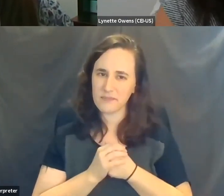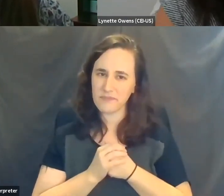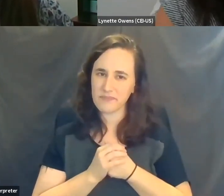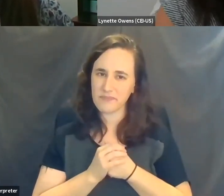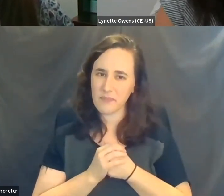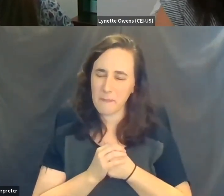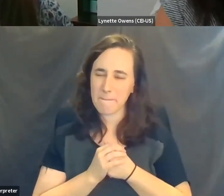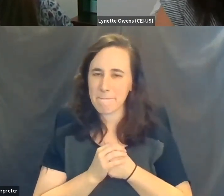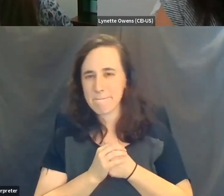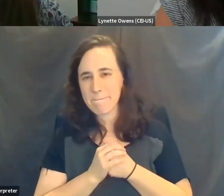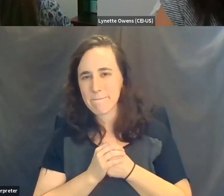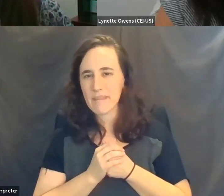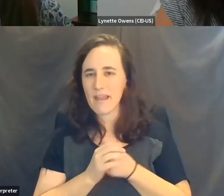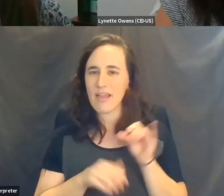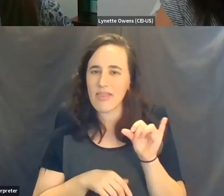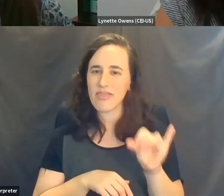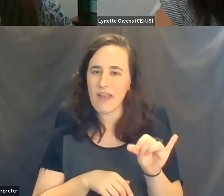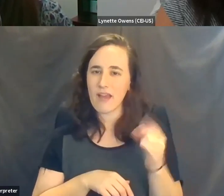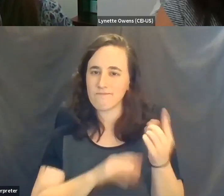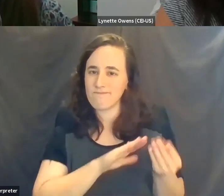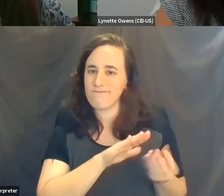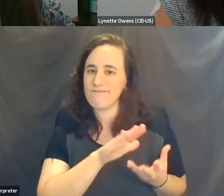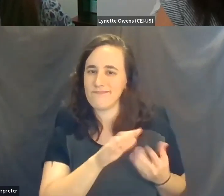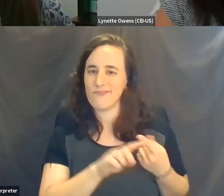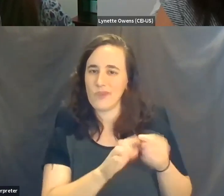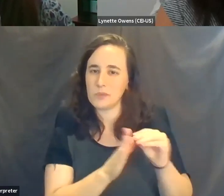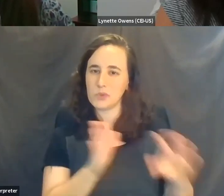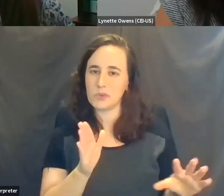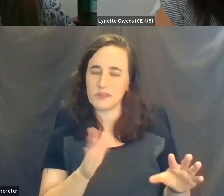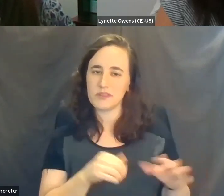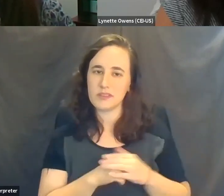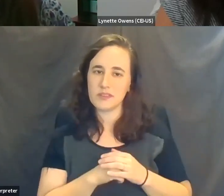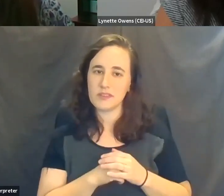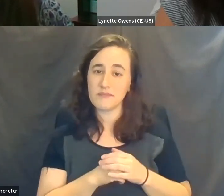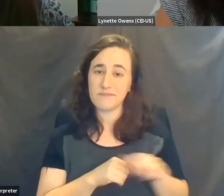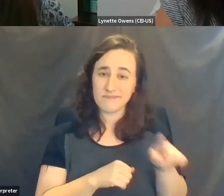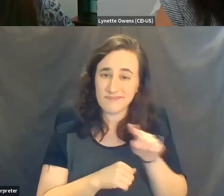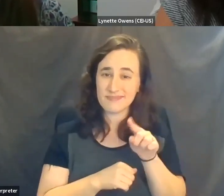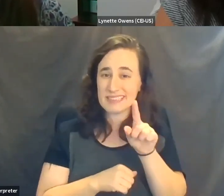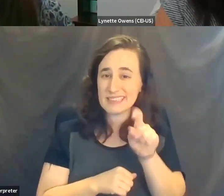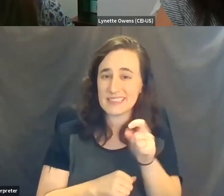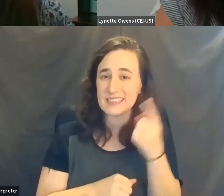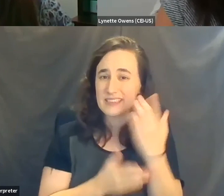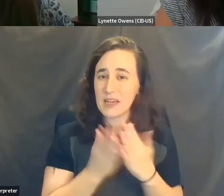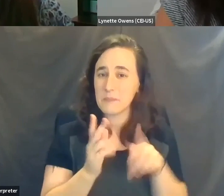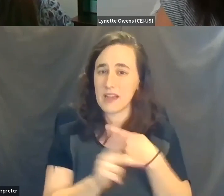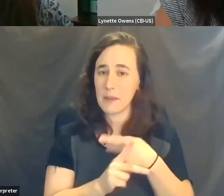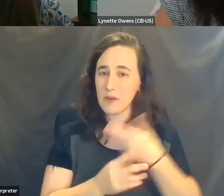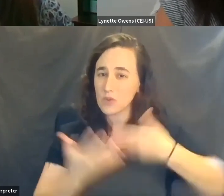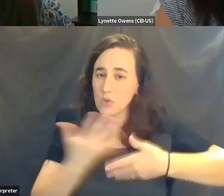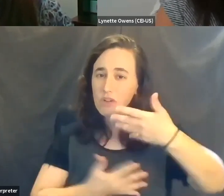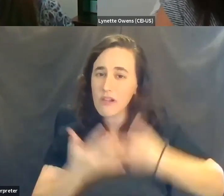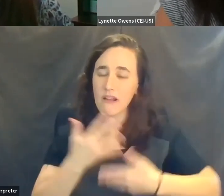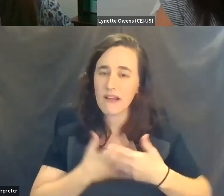But I think that's kind of a sign from students that they are looking for ways to socialize and to, like, in a